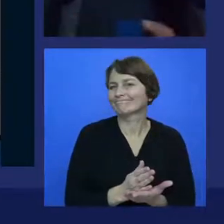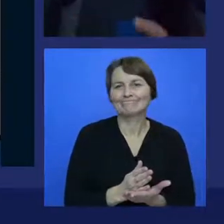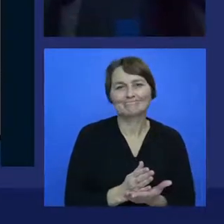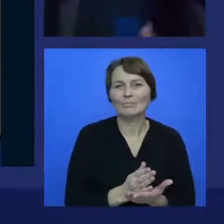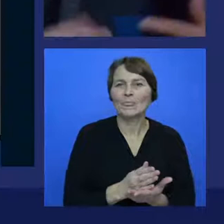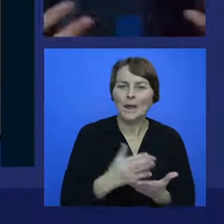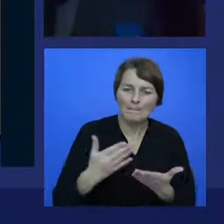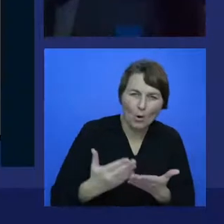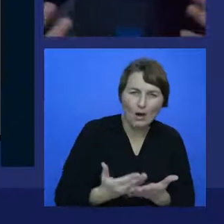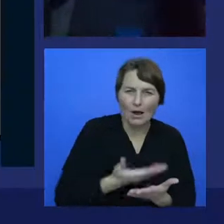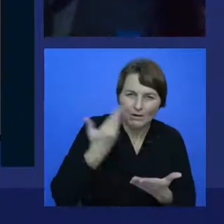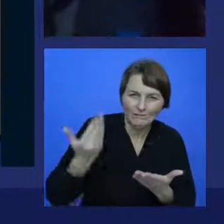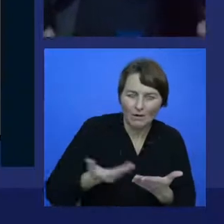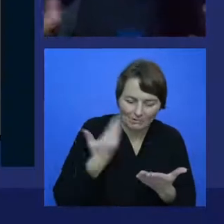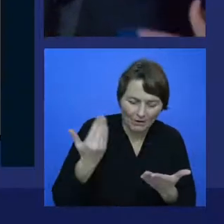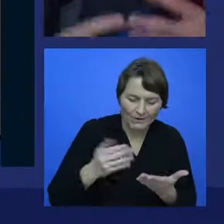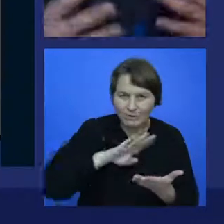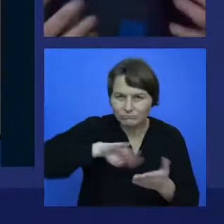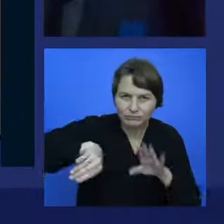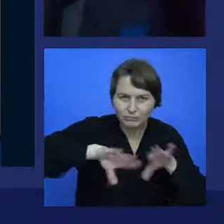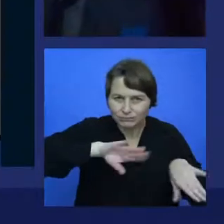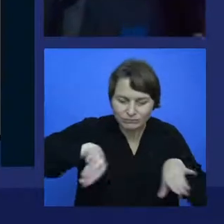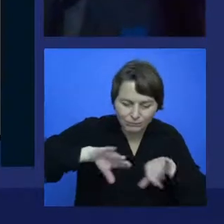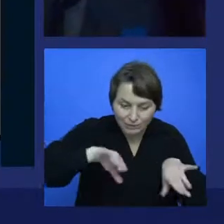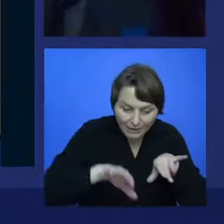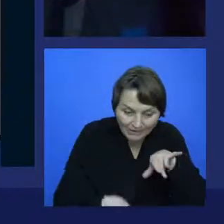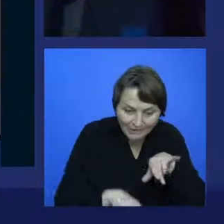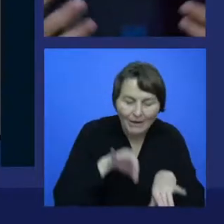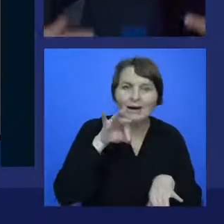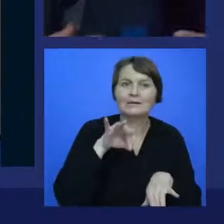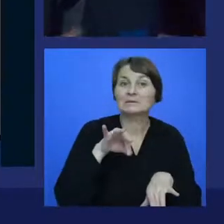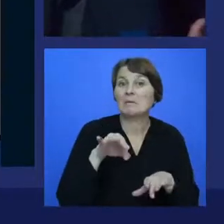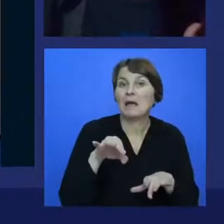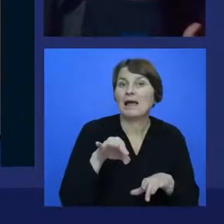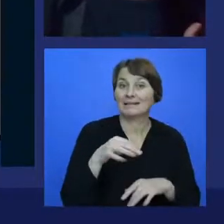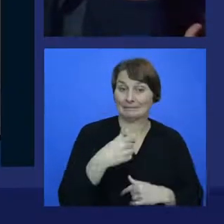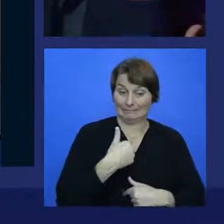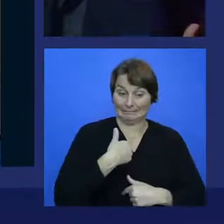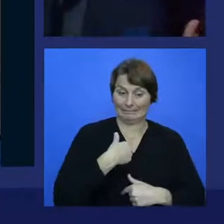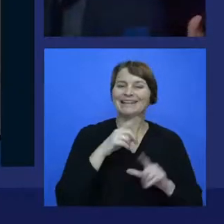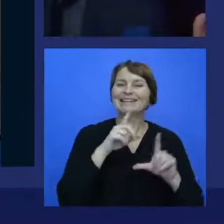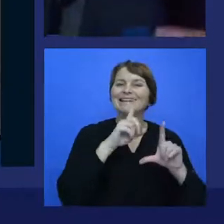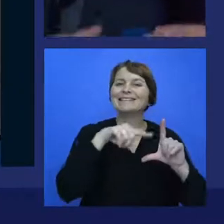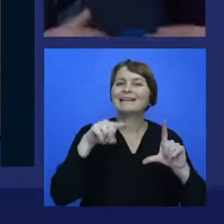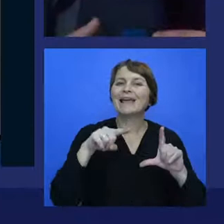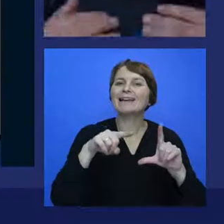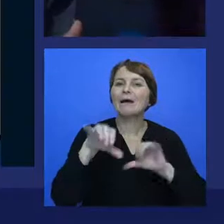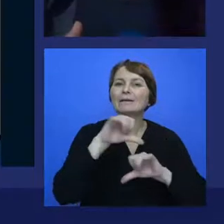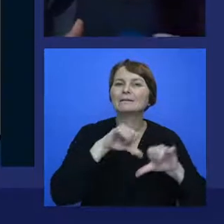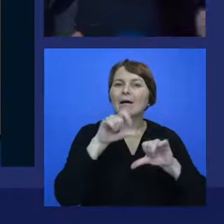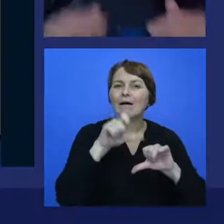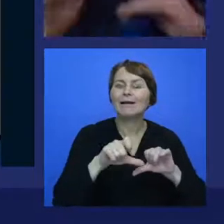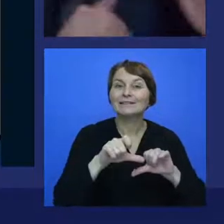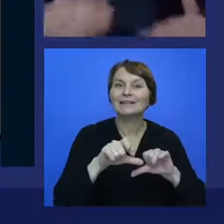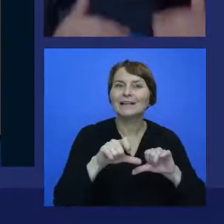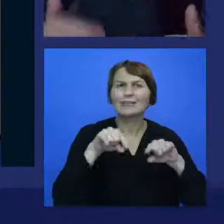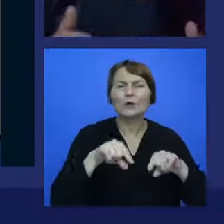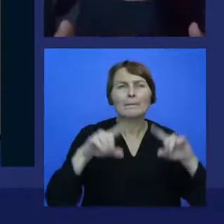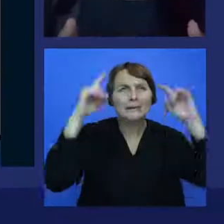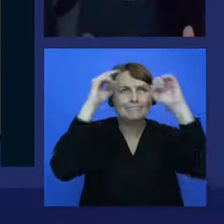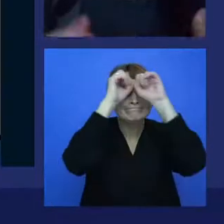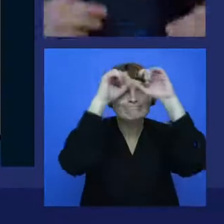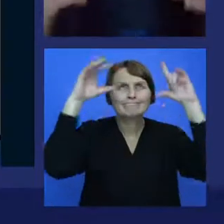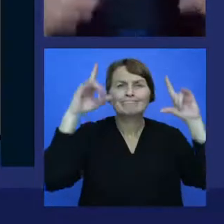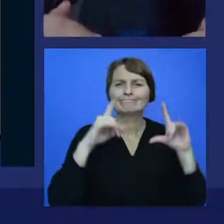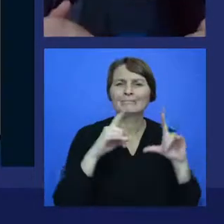scientist, like an AI engineer, someone who's applying the models that are becoming democratized, I want to dig